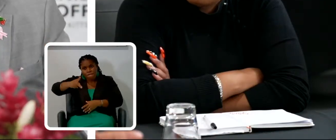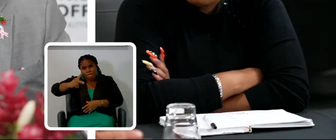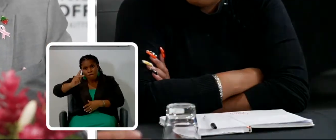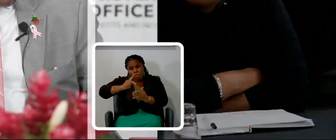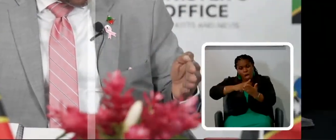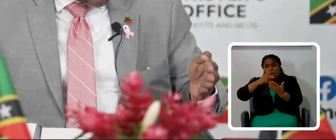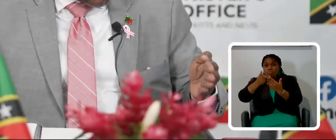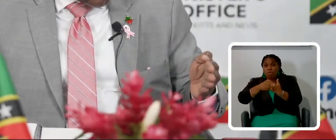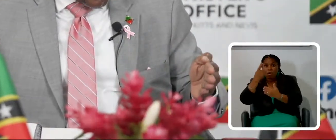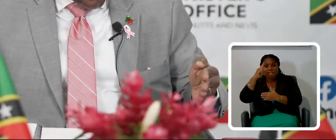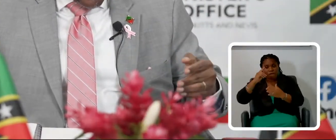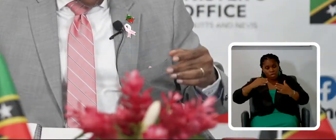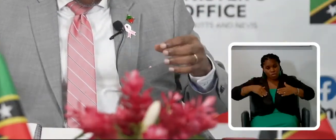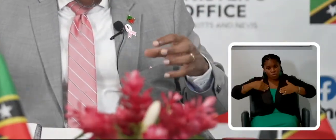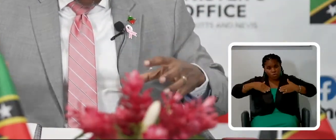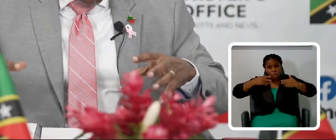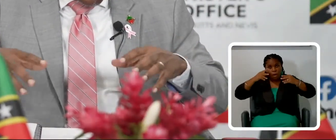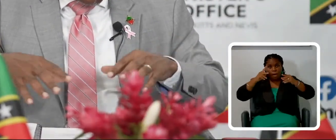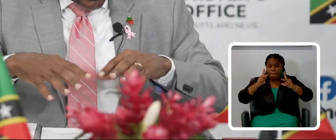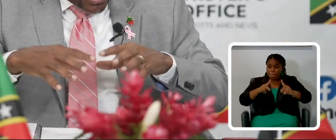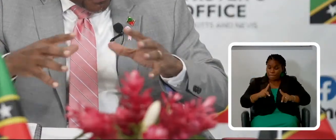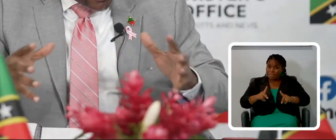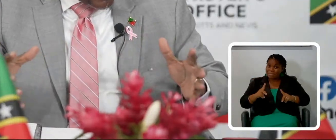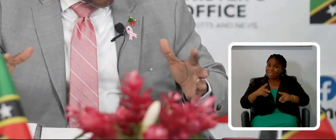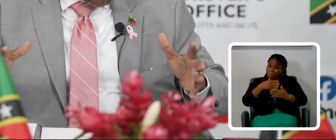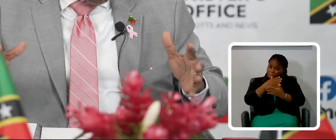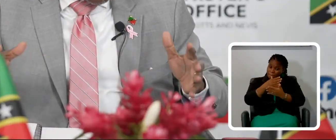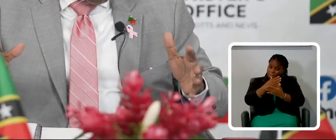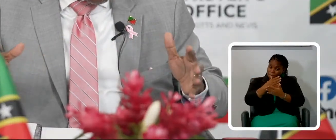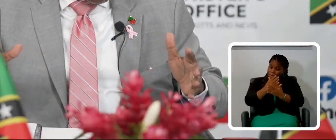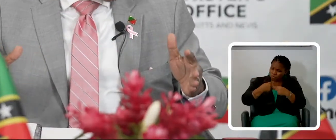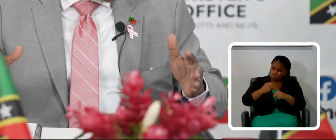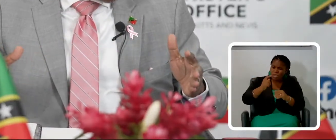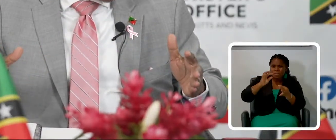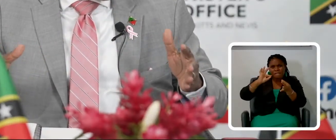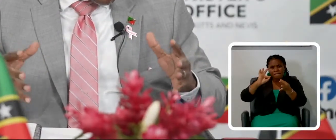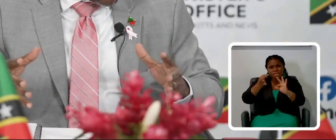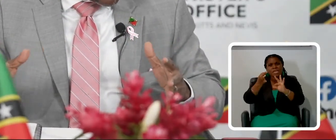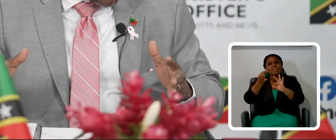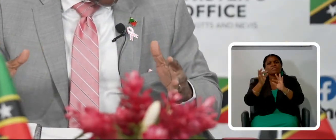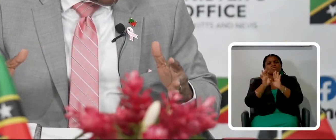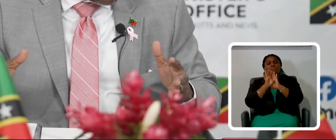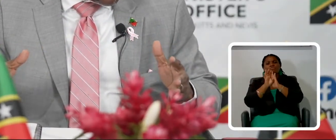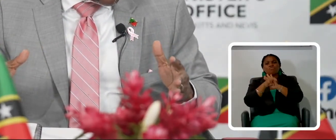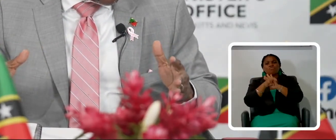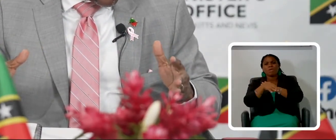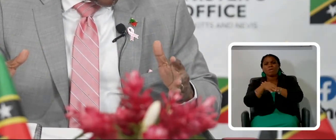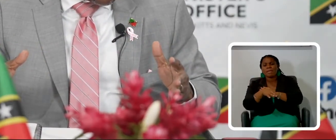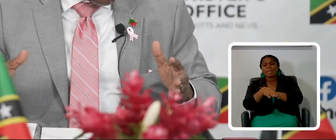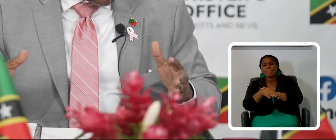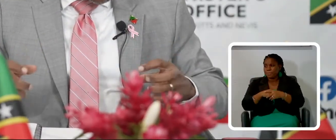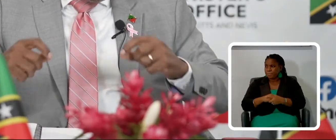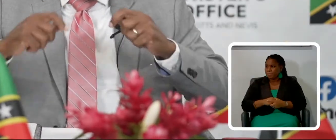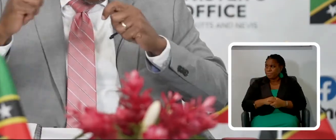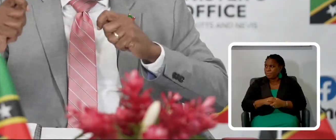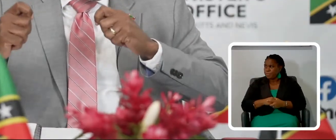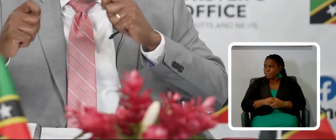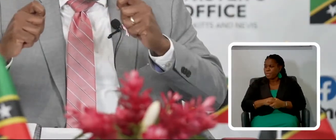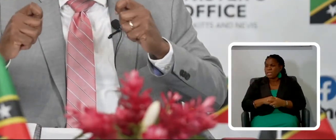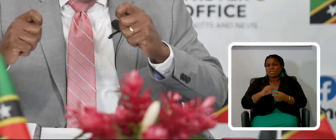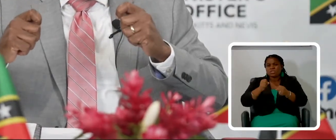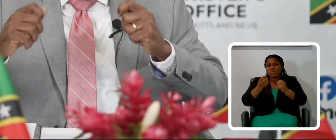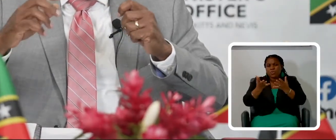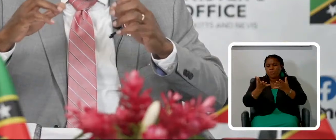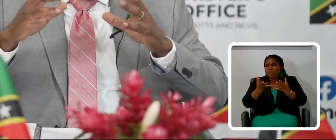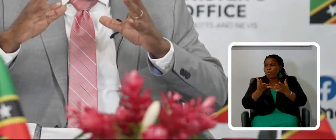with it. We also had a significant summer program for the youths from national security perspective. So we want it to